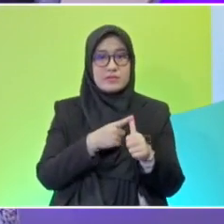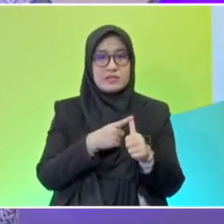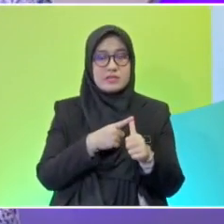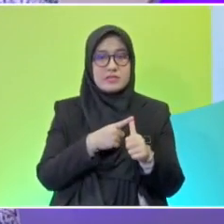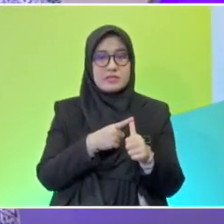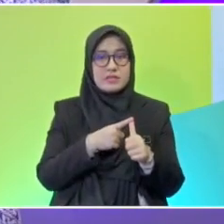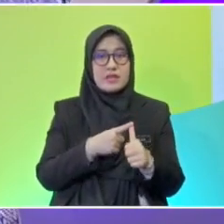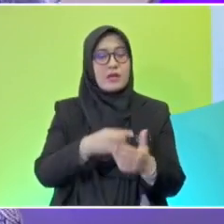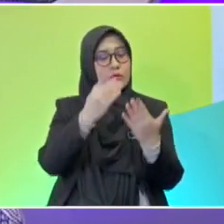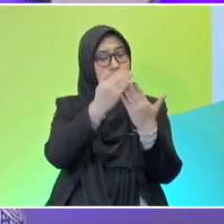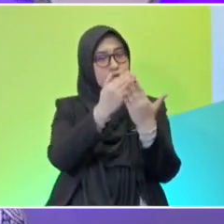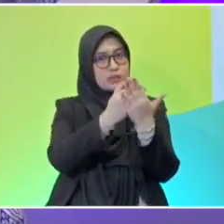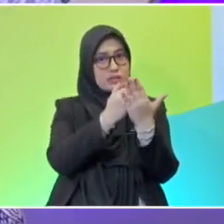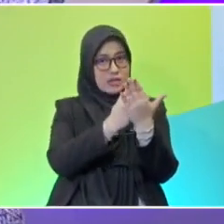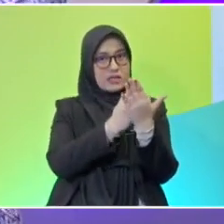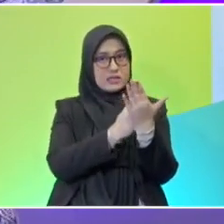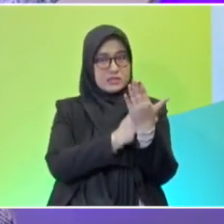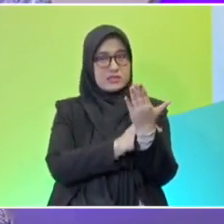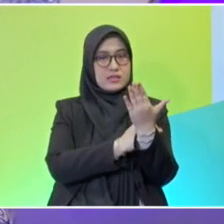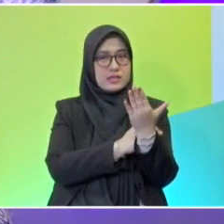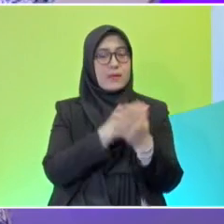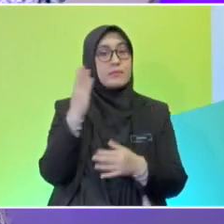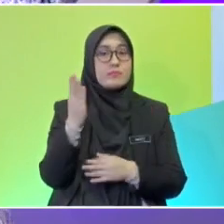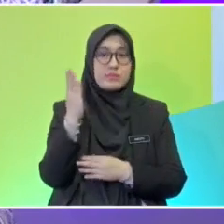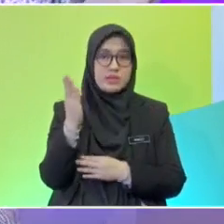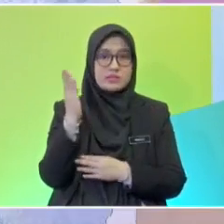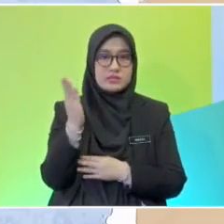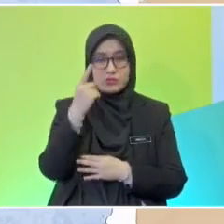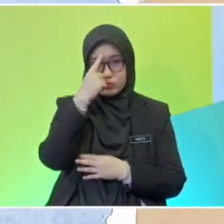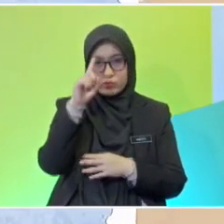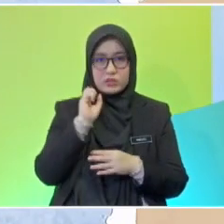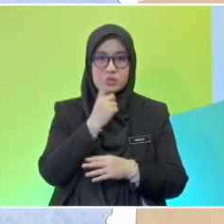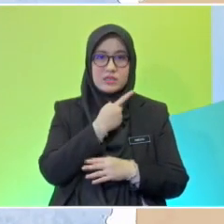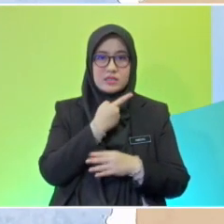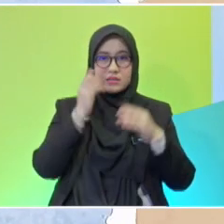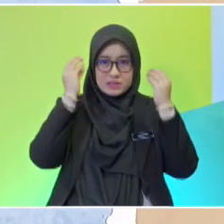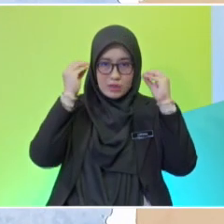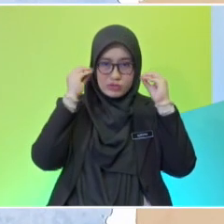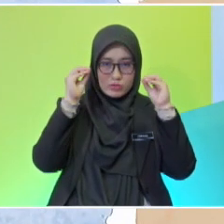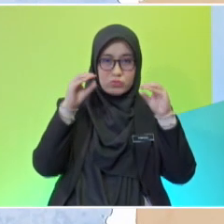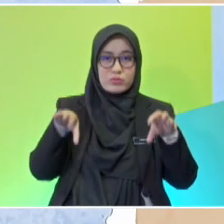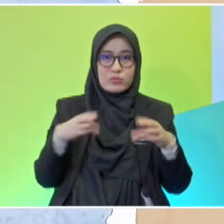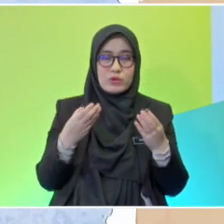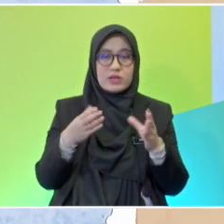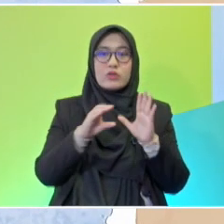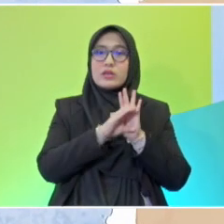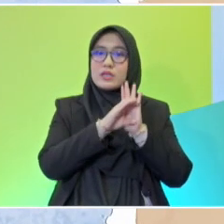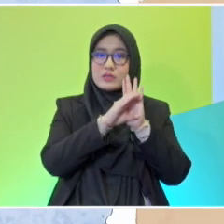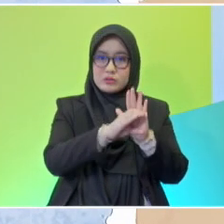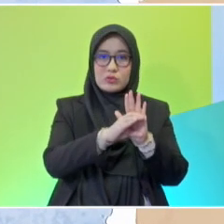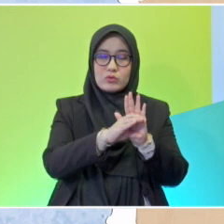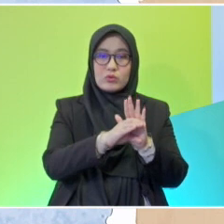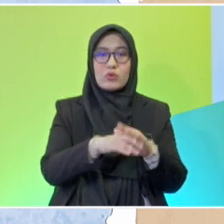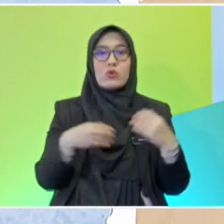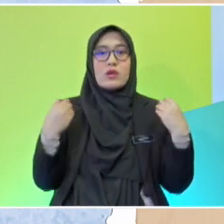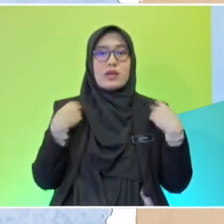or checklists. This is the most common and simple one to do. So I've given you an example. For example, there's a name list in the